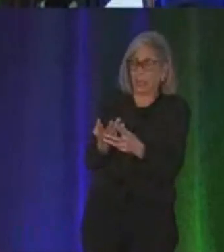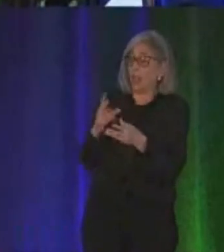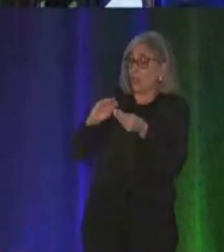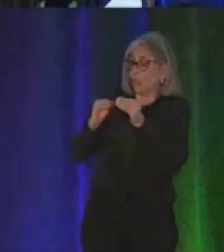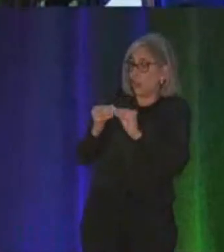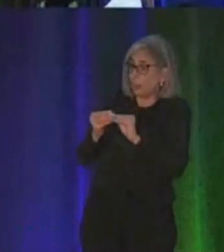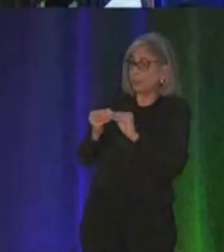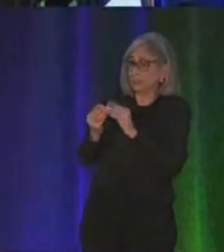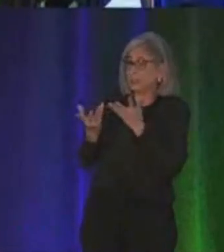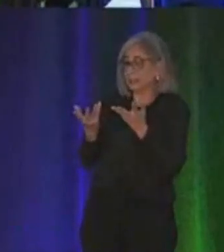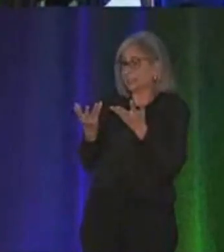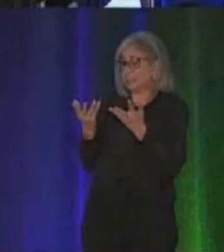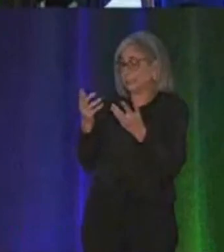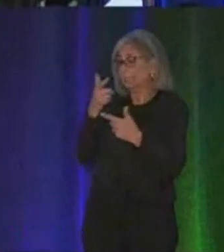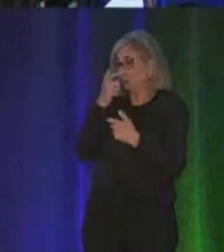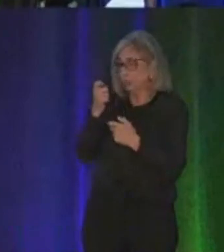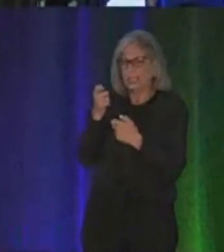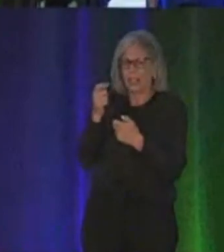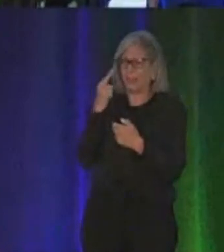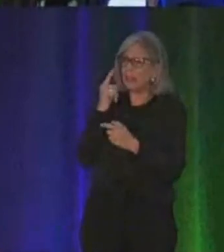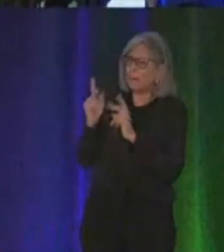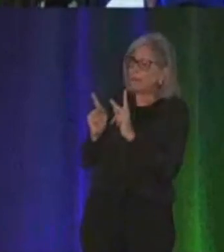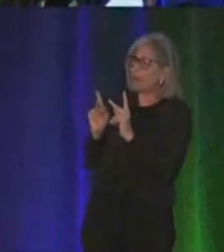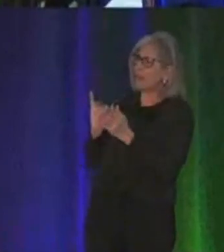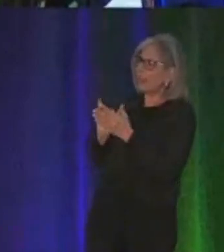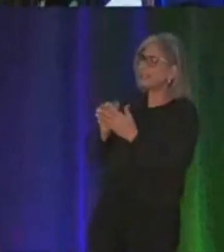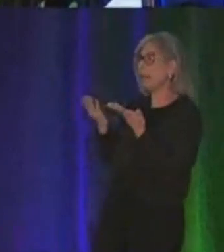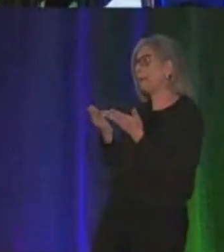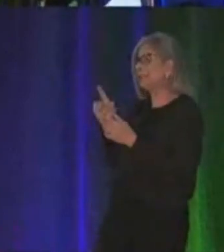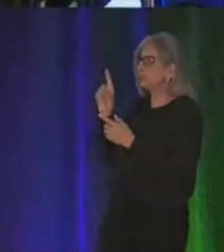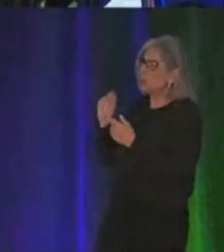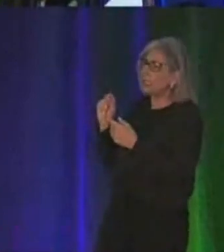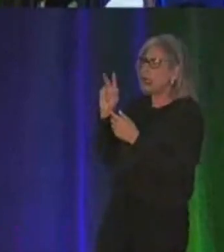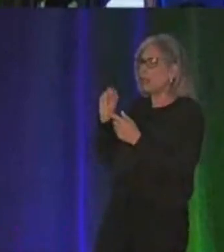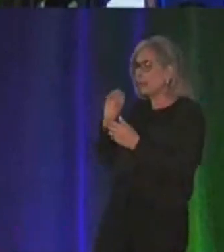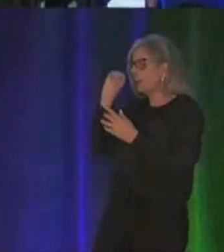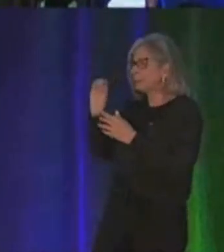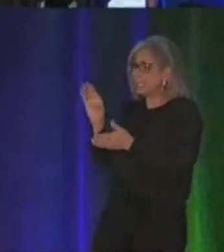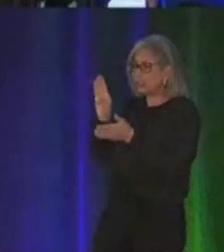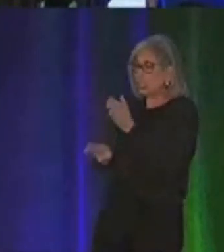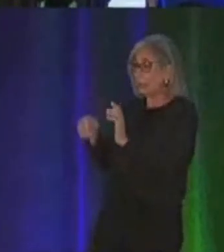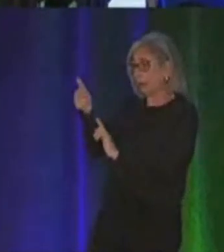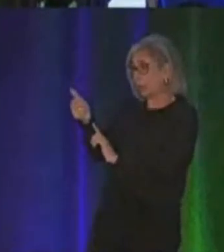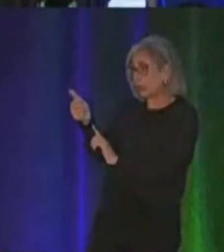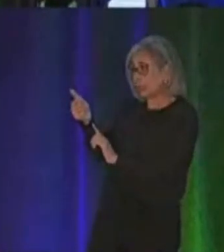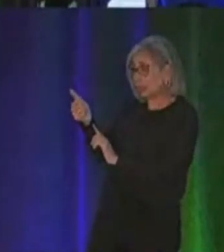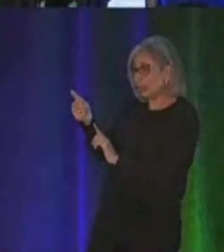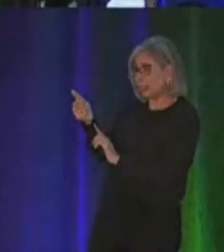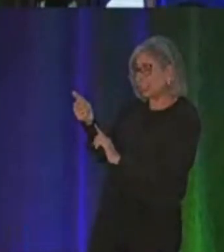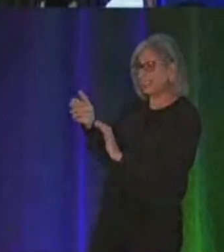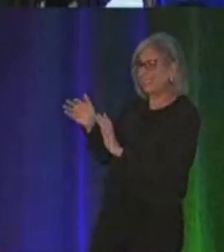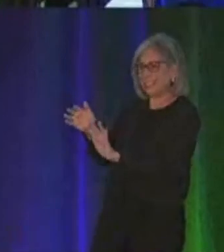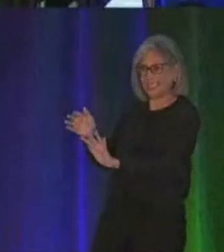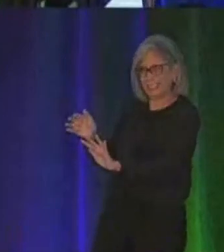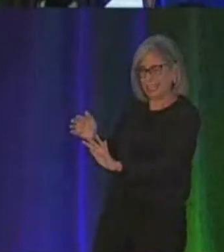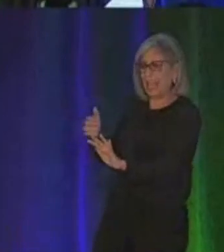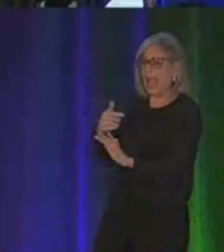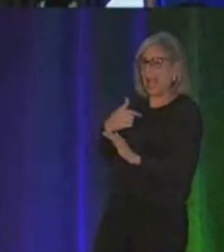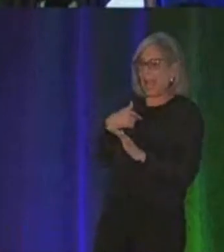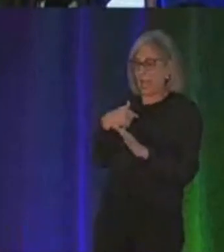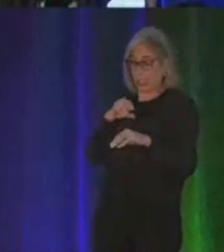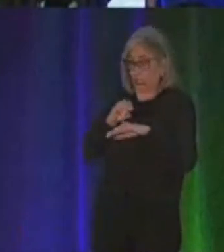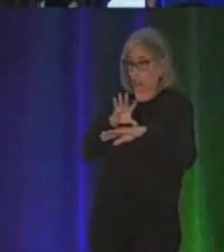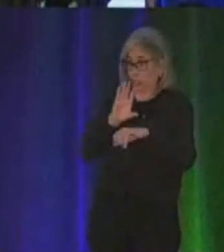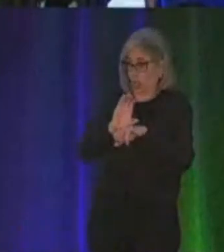being very counterintuitive. I think a lot of people think like, oh, that's probably like 20 or 30% cheaper. I consulted with a company